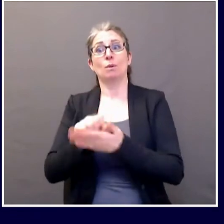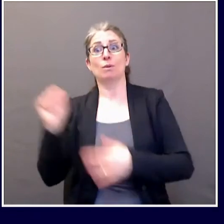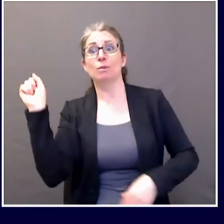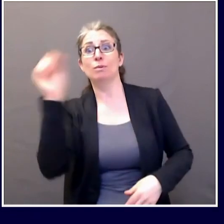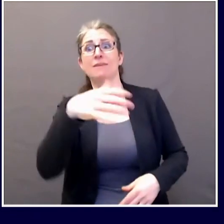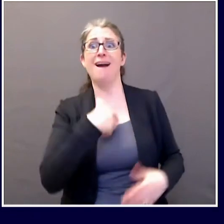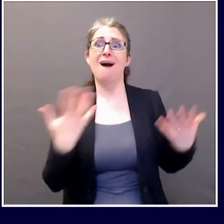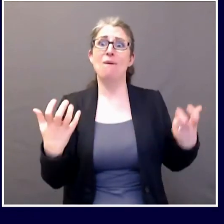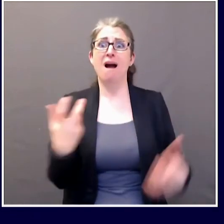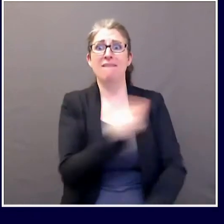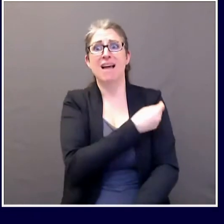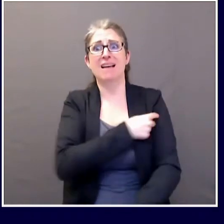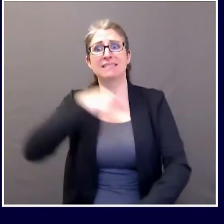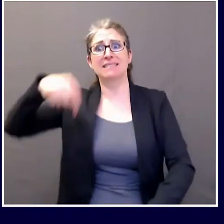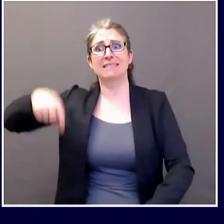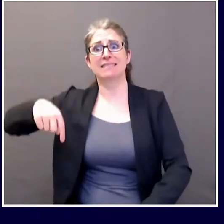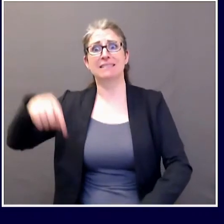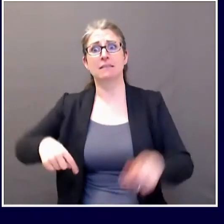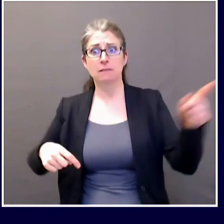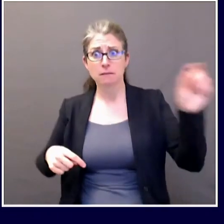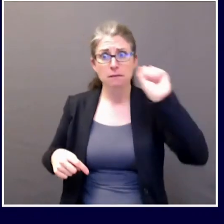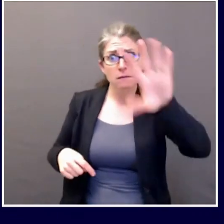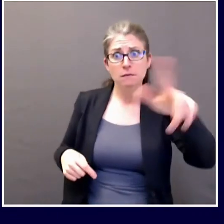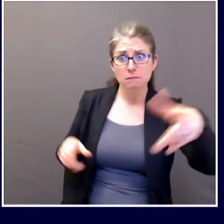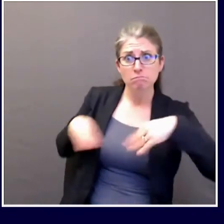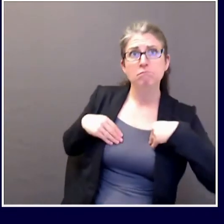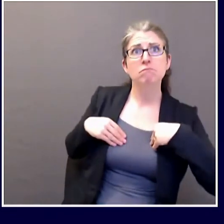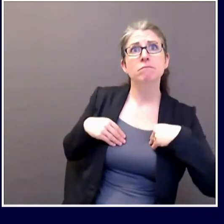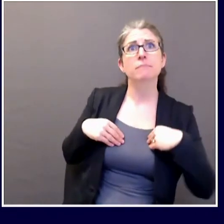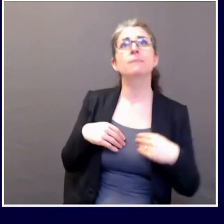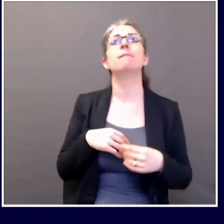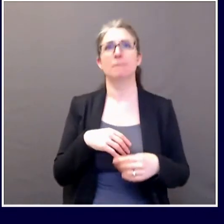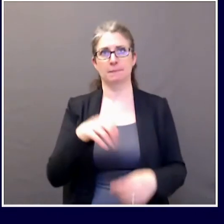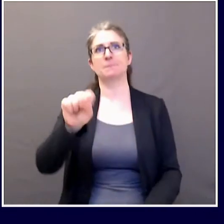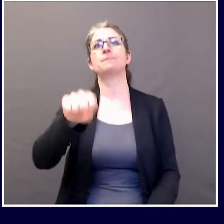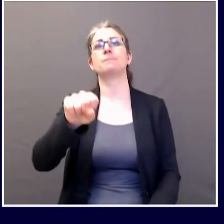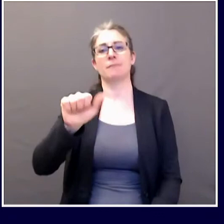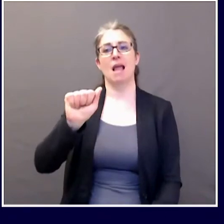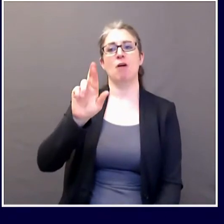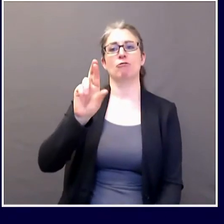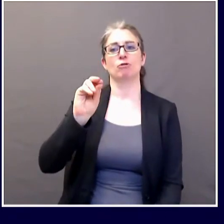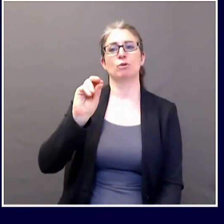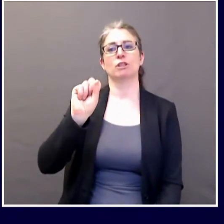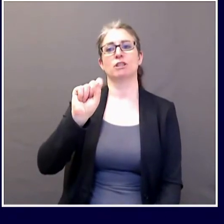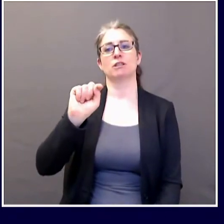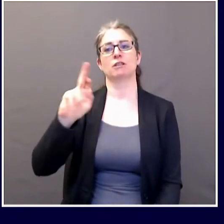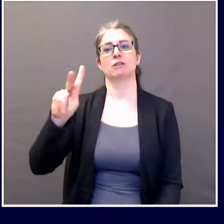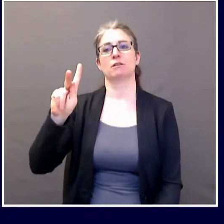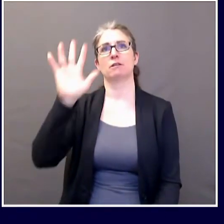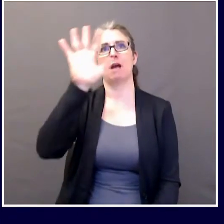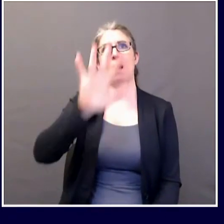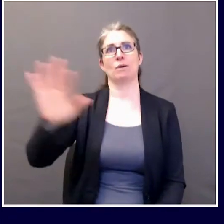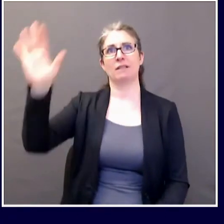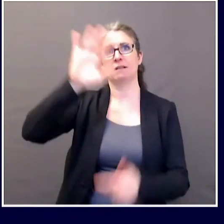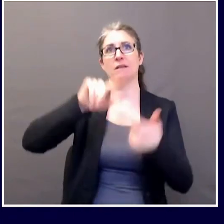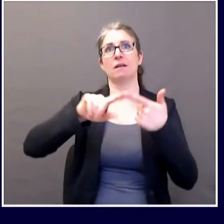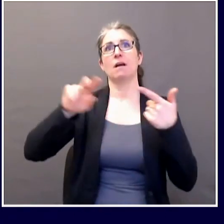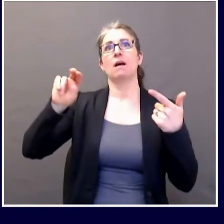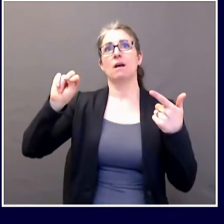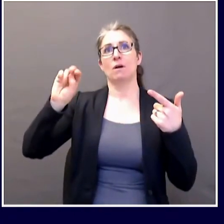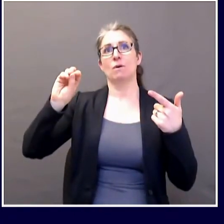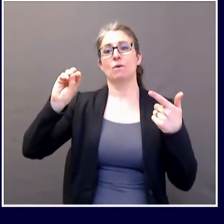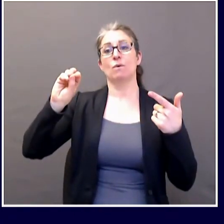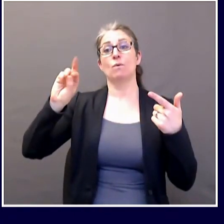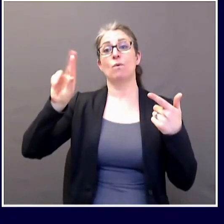County and Northern Penobscot County, associated with PCHC, both of those have been approved and are receiving vaccine.